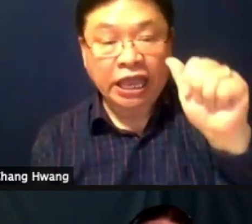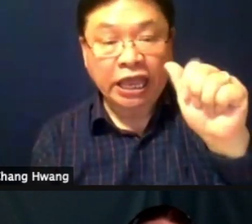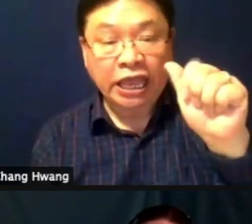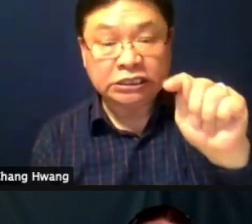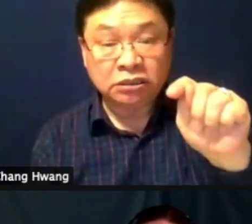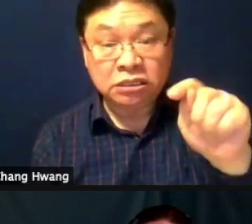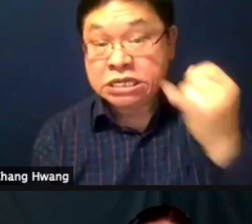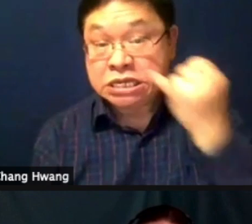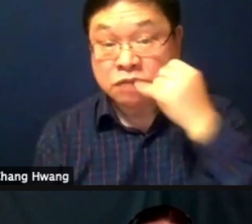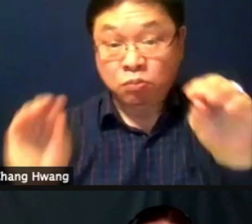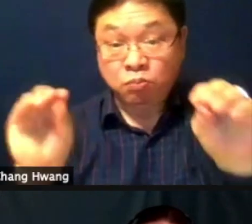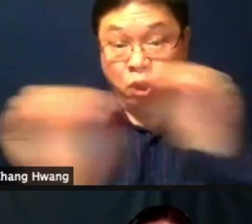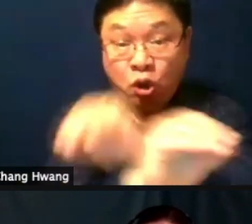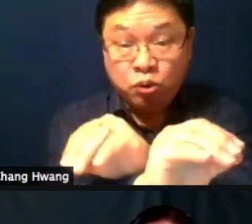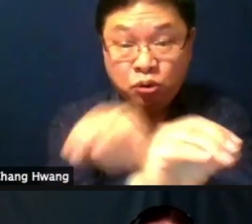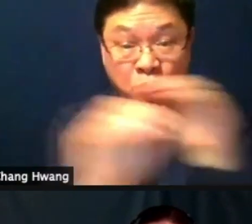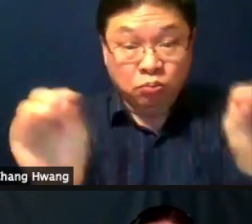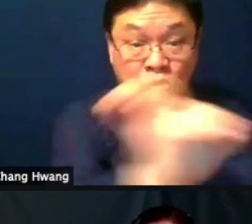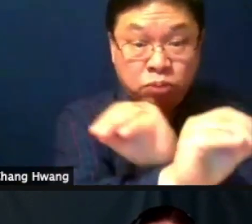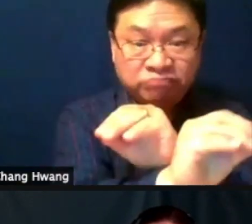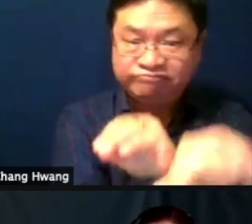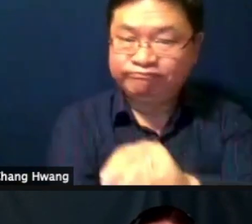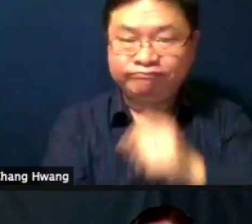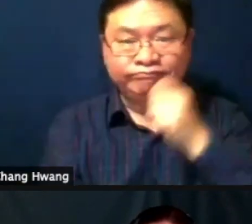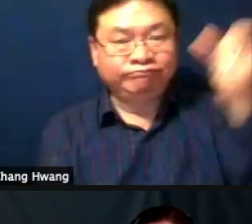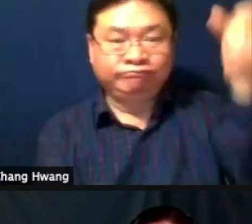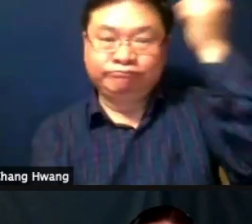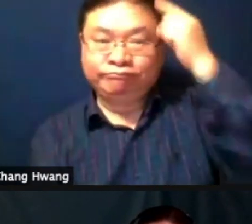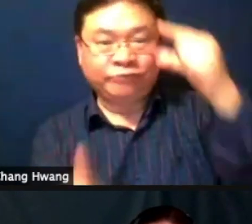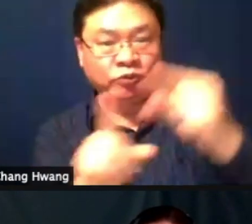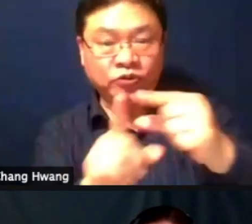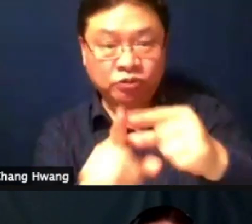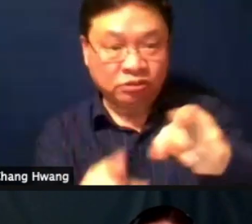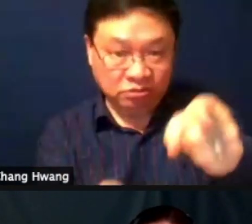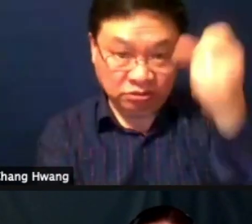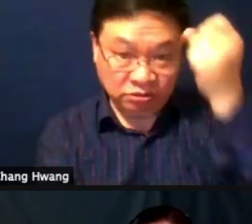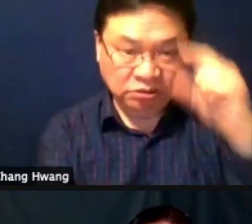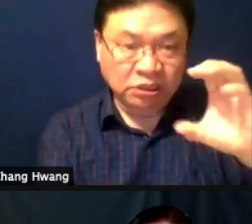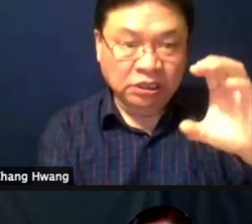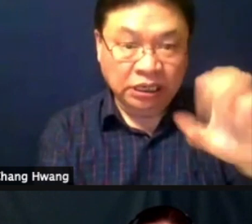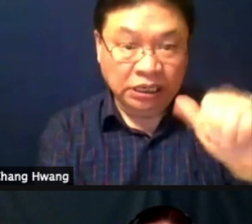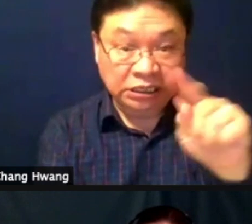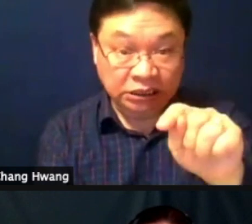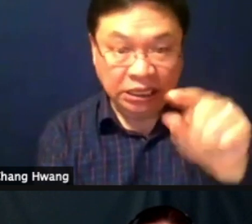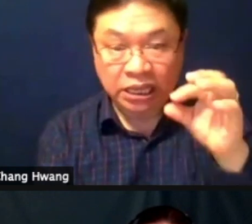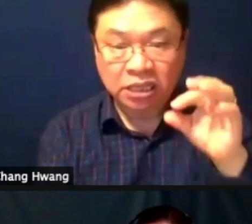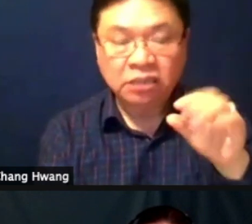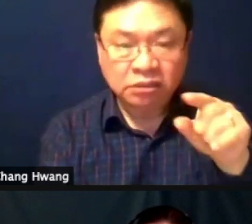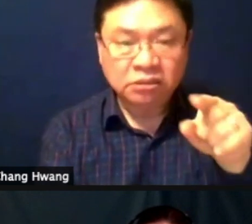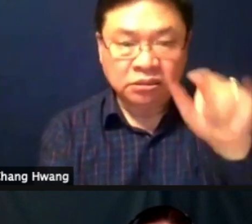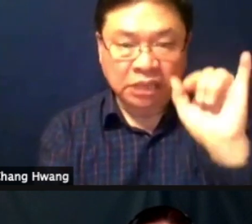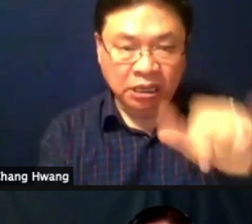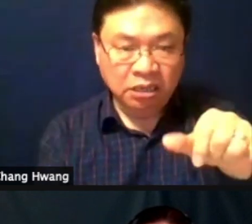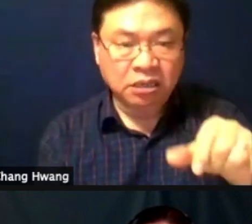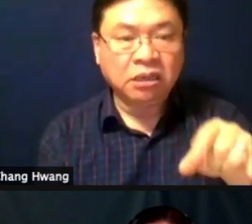So we'll show you a spoken language example, cat. If you move any of the components of the letters cat,